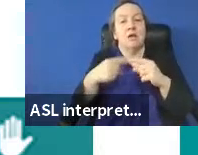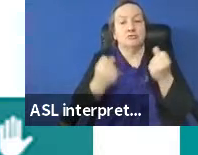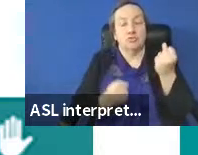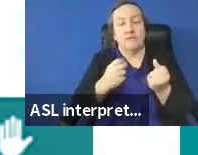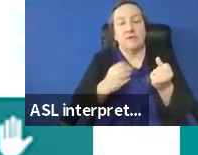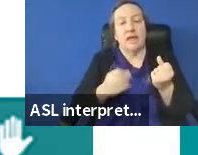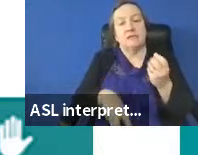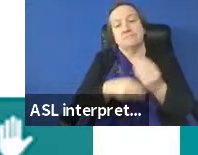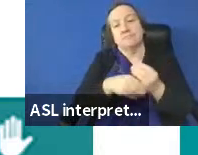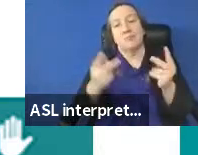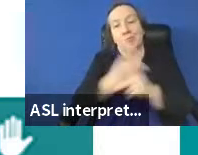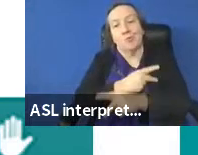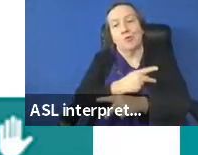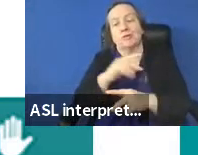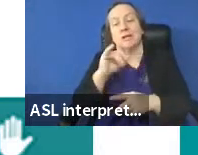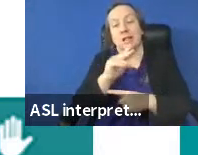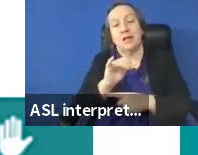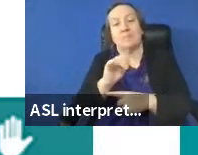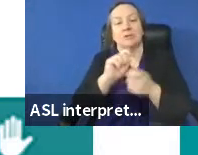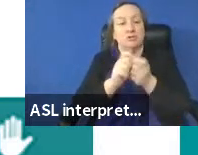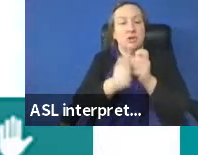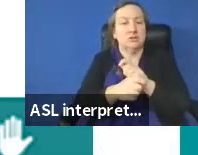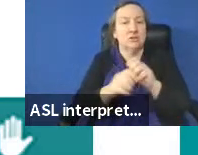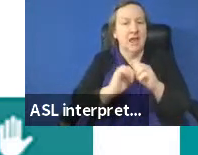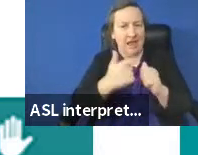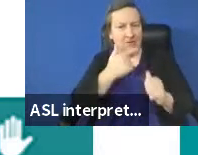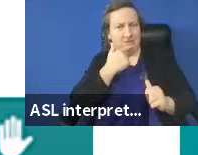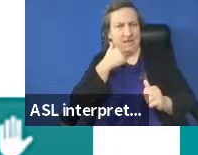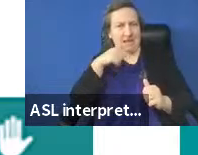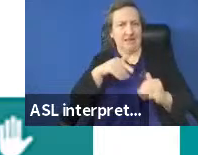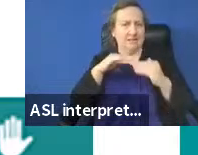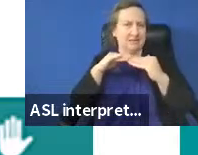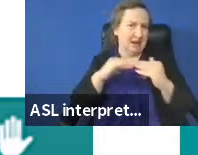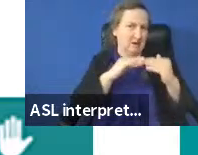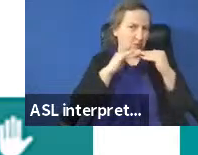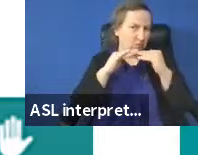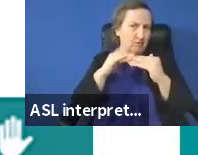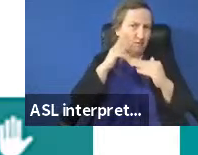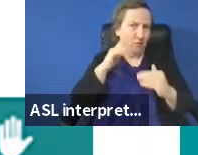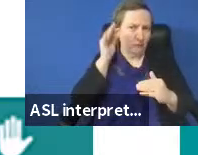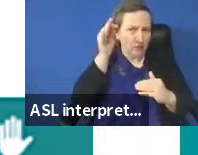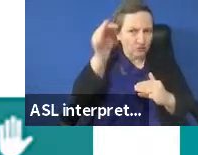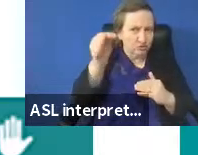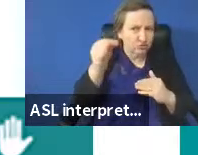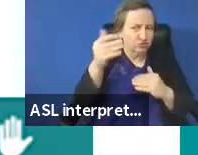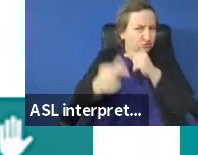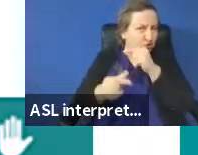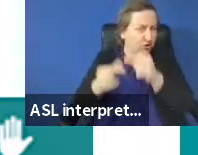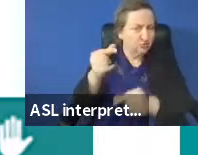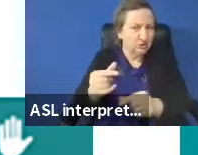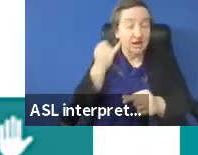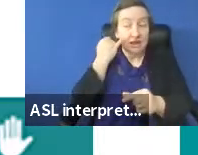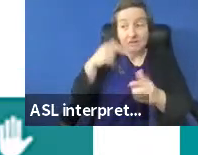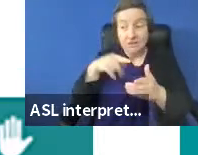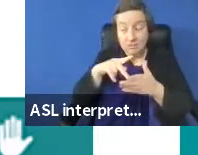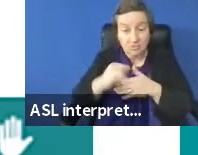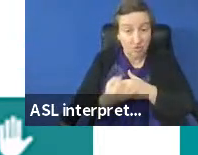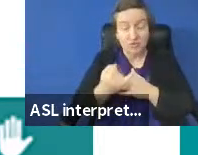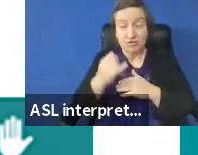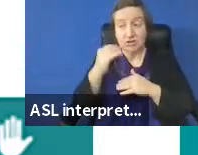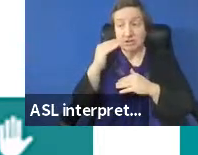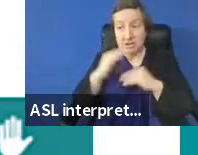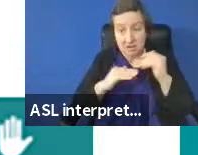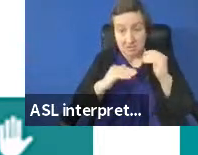to climate change, how can this group really say that this project is equitable to future generations? If this project is built, it